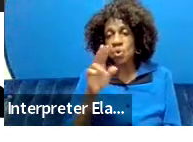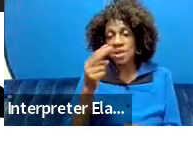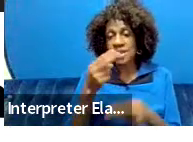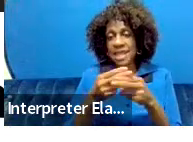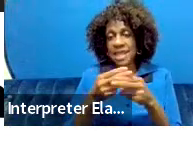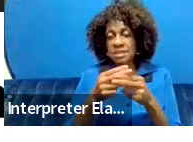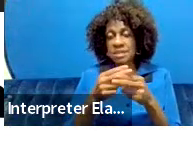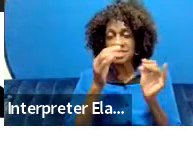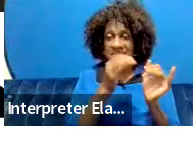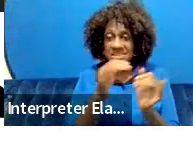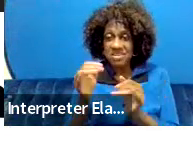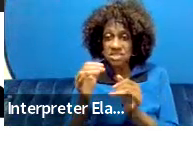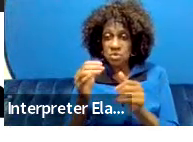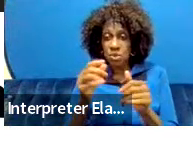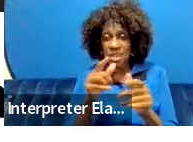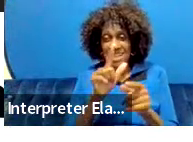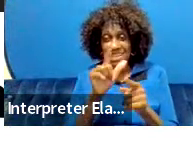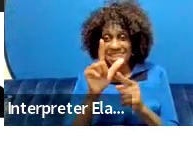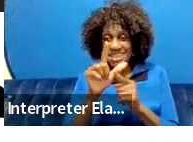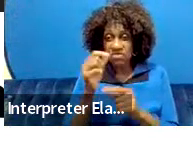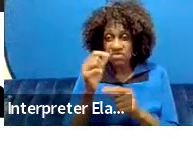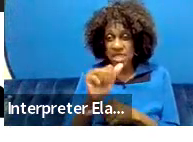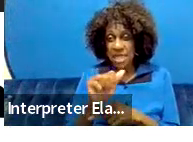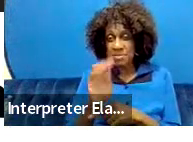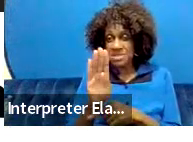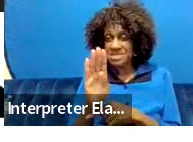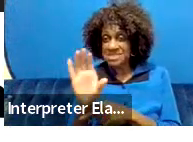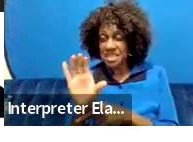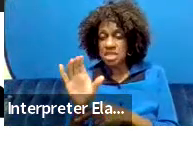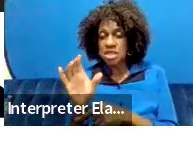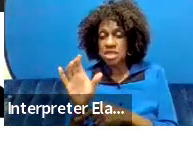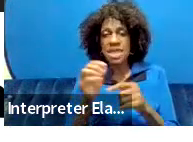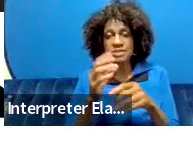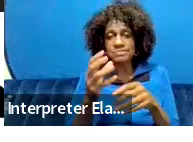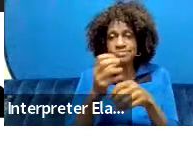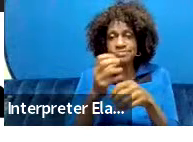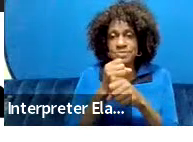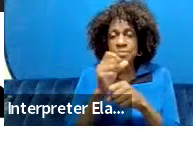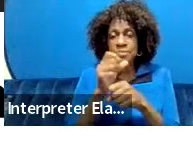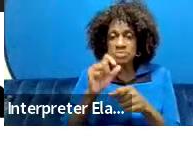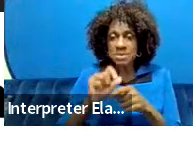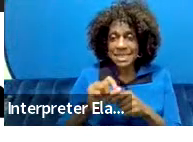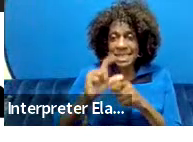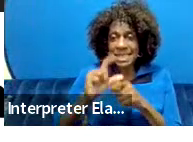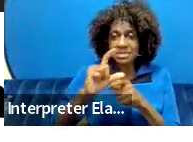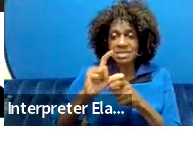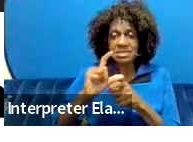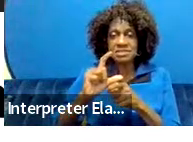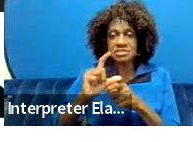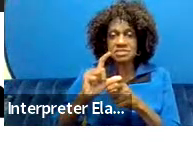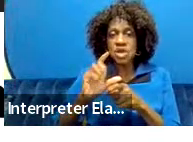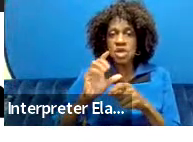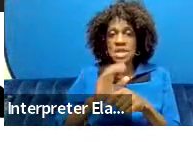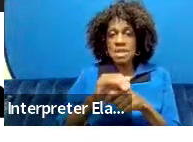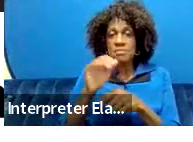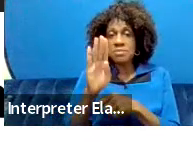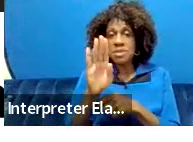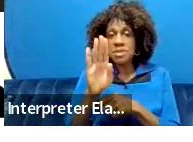individual letters of the alphabet, initials, and acronyms are to be capitalized in Braille